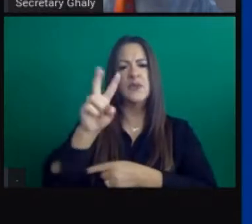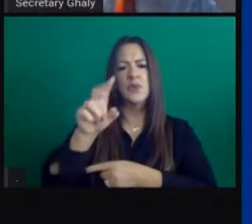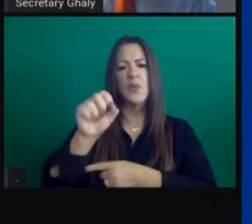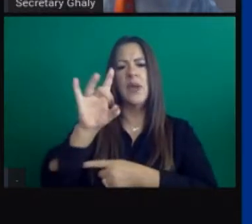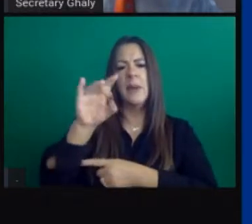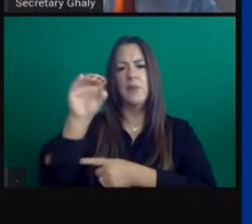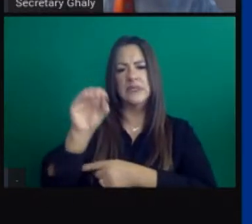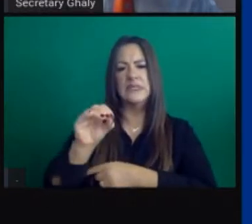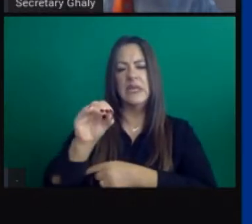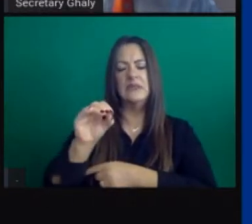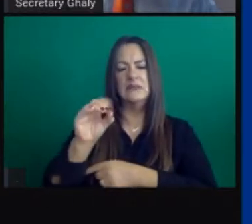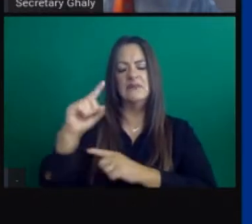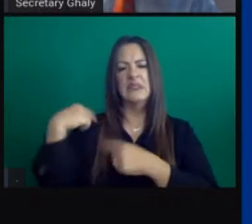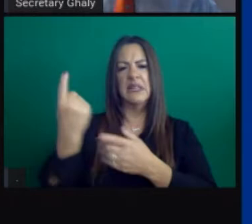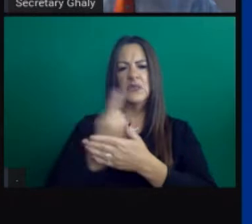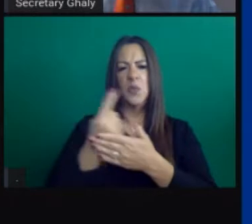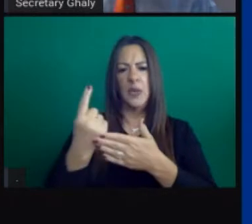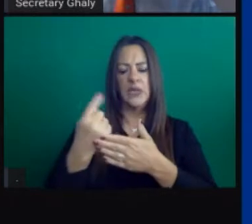days, currently at